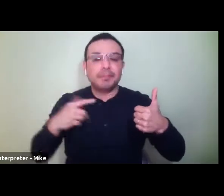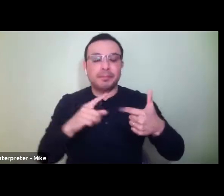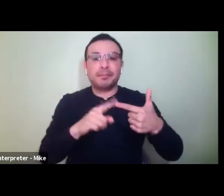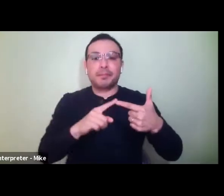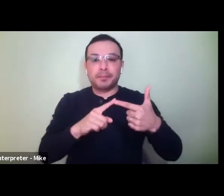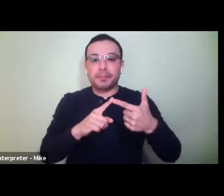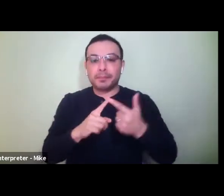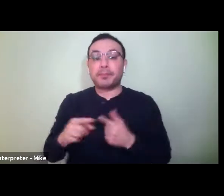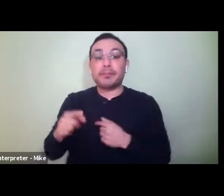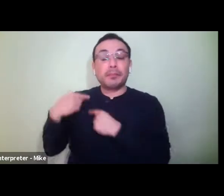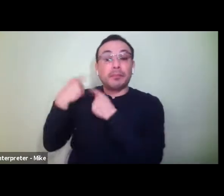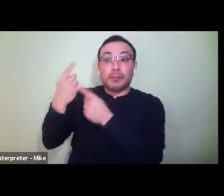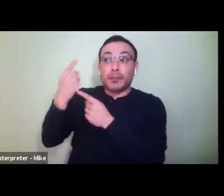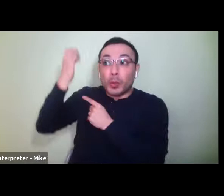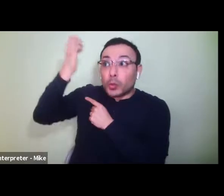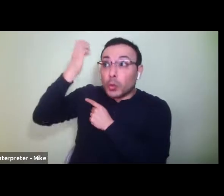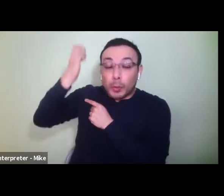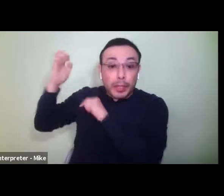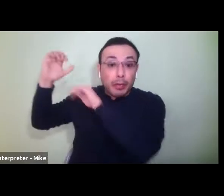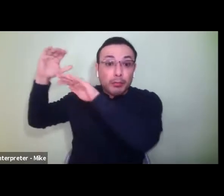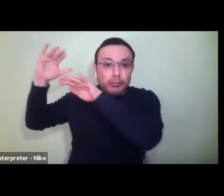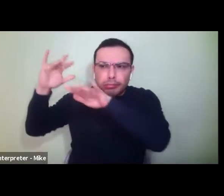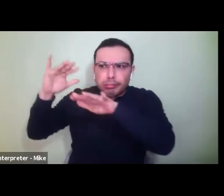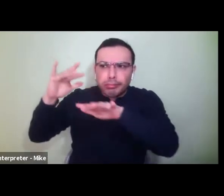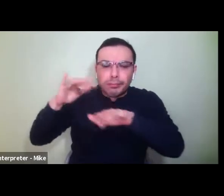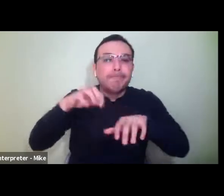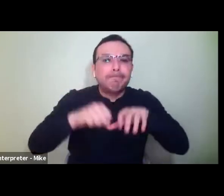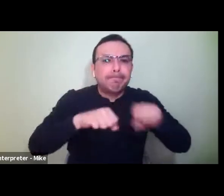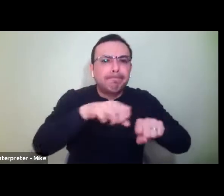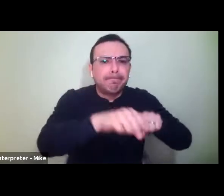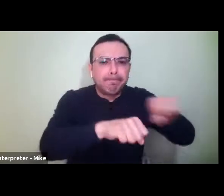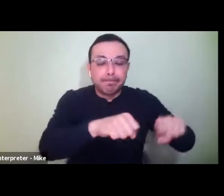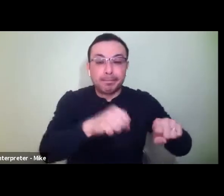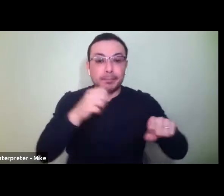of Europeans into Africa and